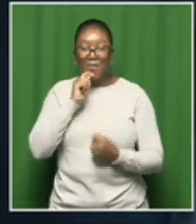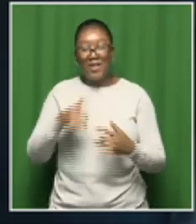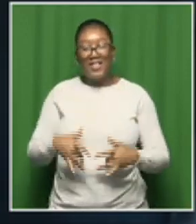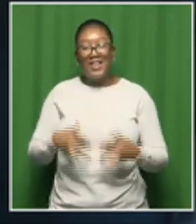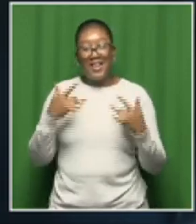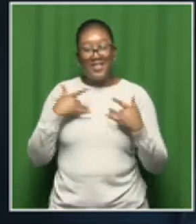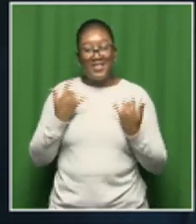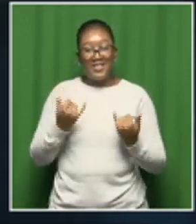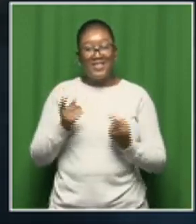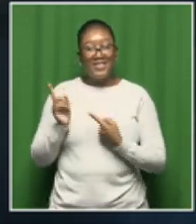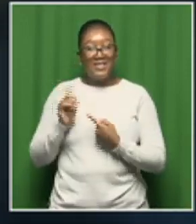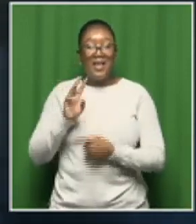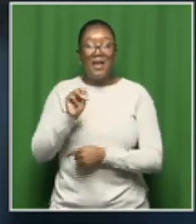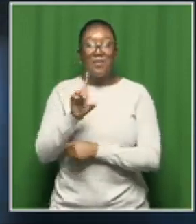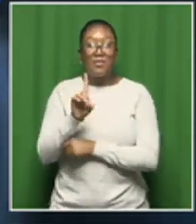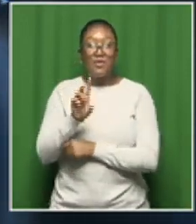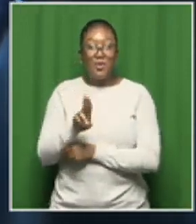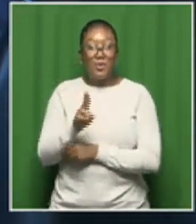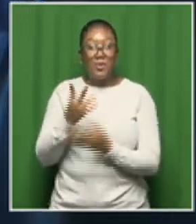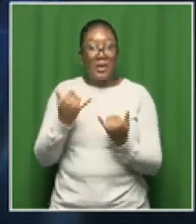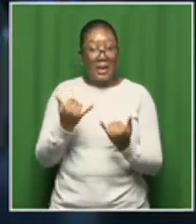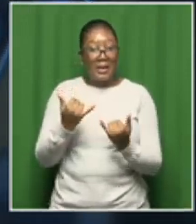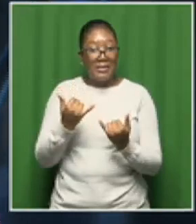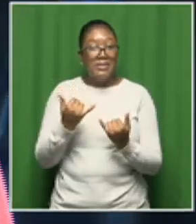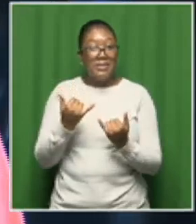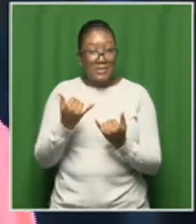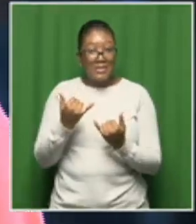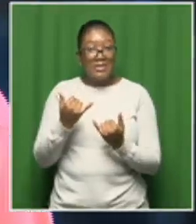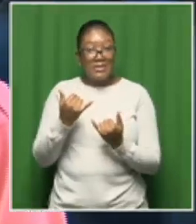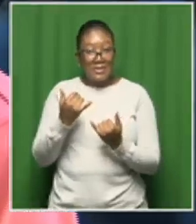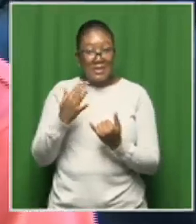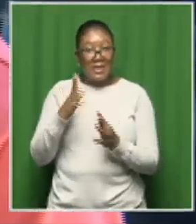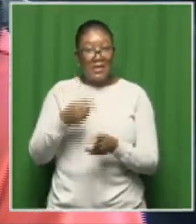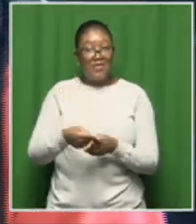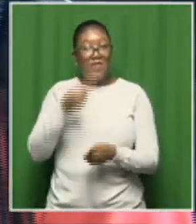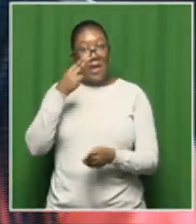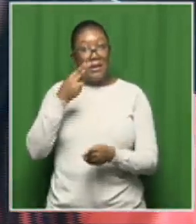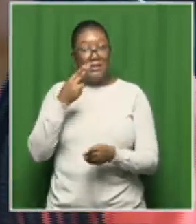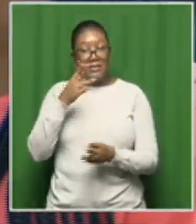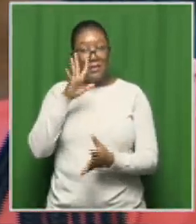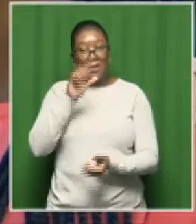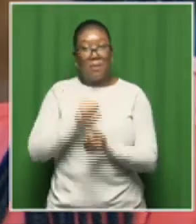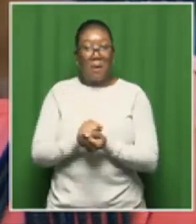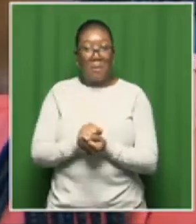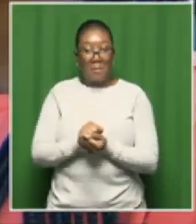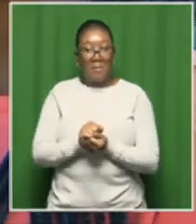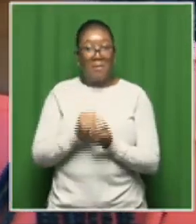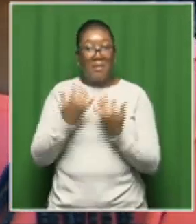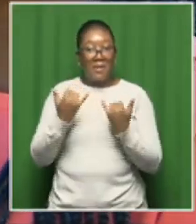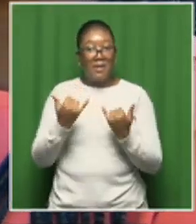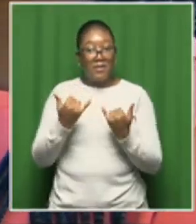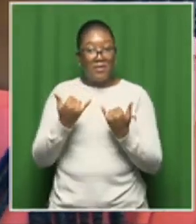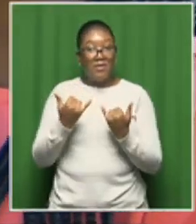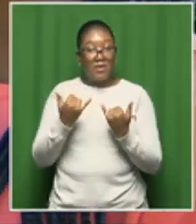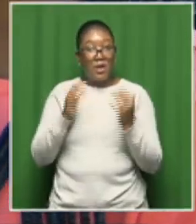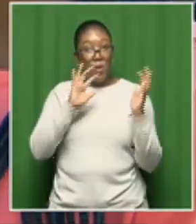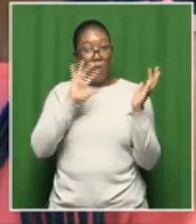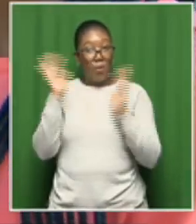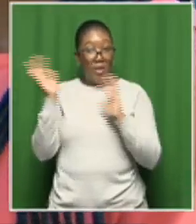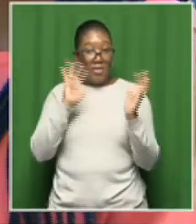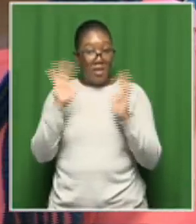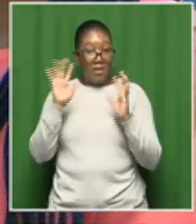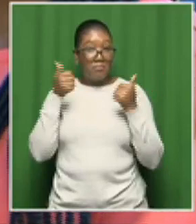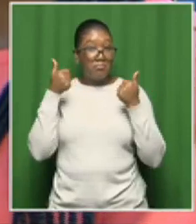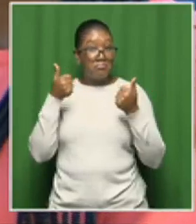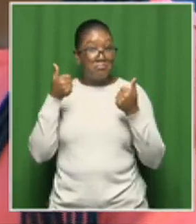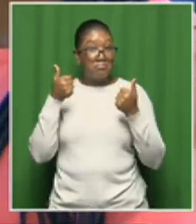this morning, so just a final recap once again for our viewers watching at home. Today's weather out here close